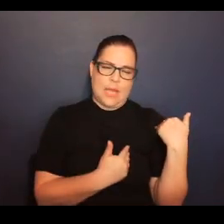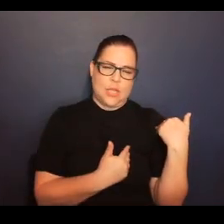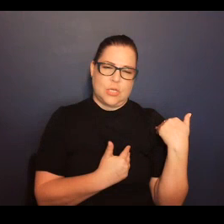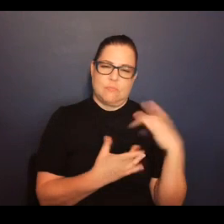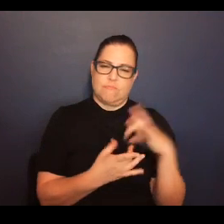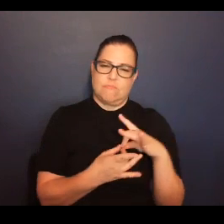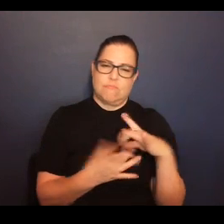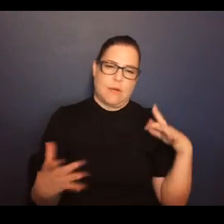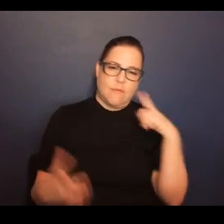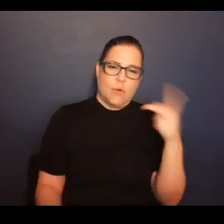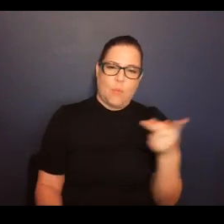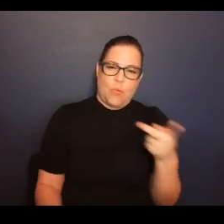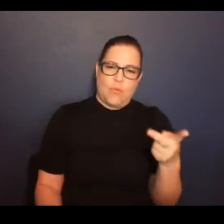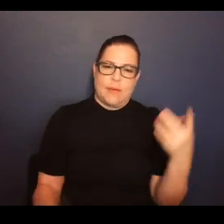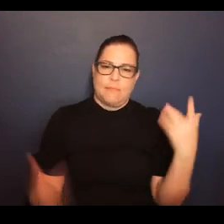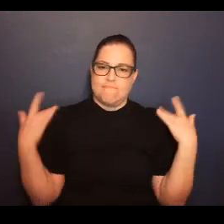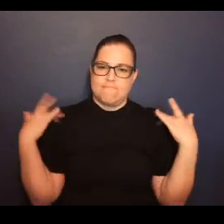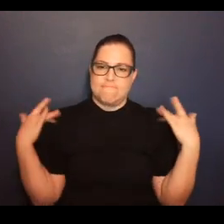on both parties.